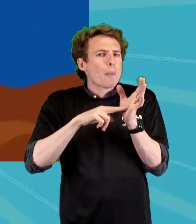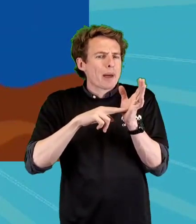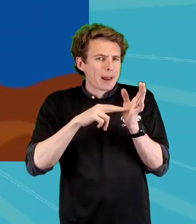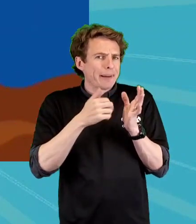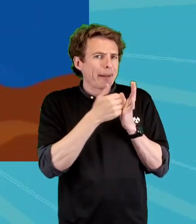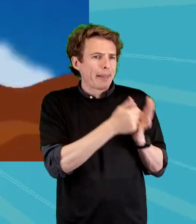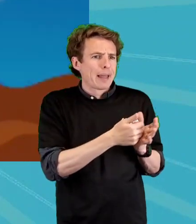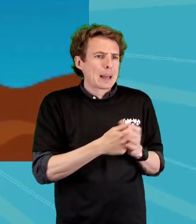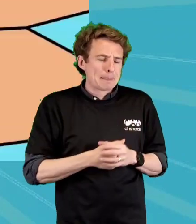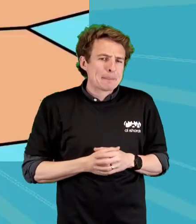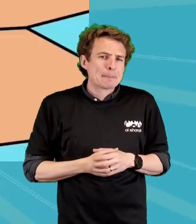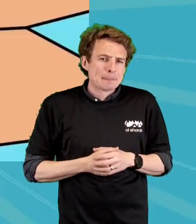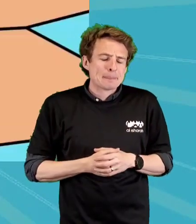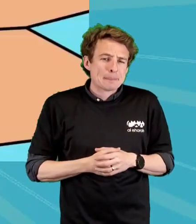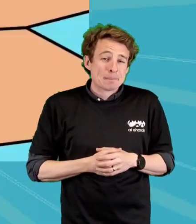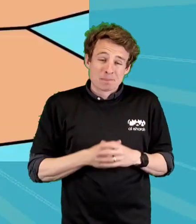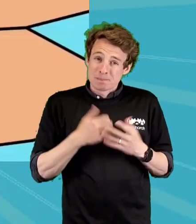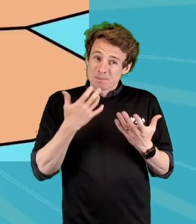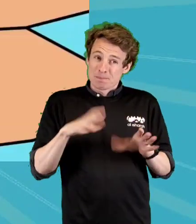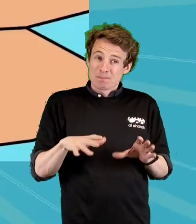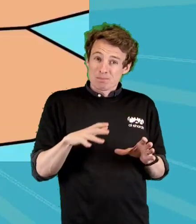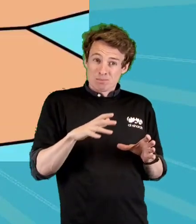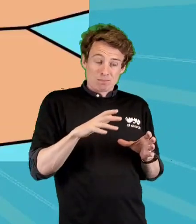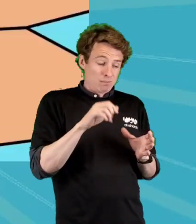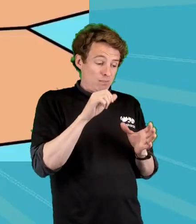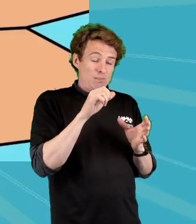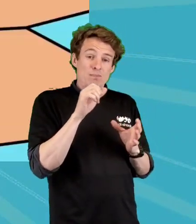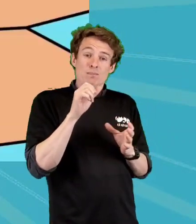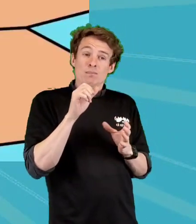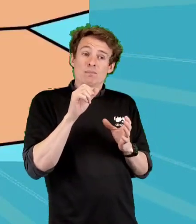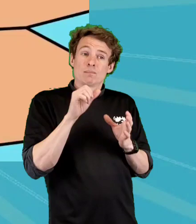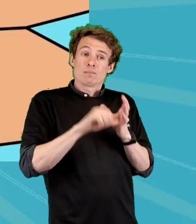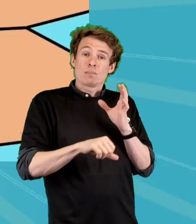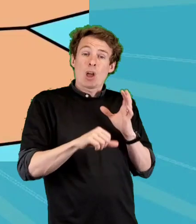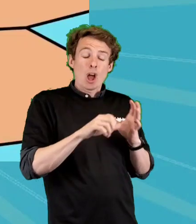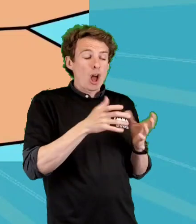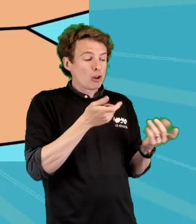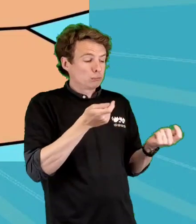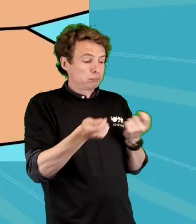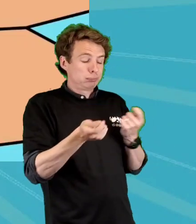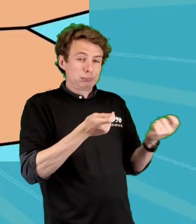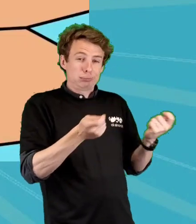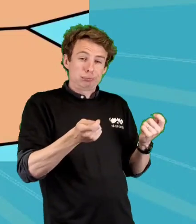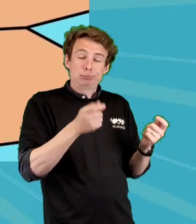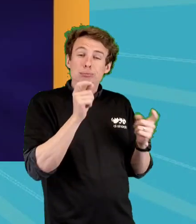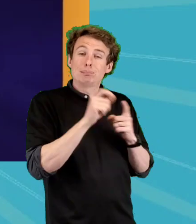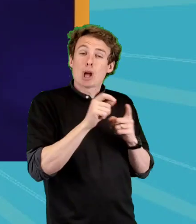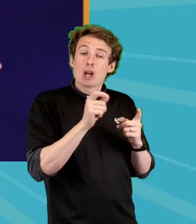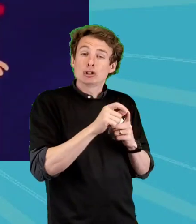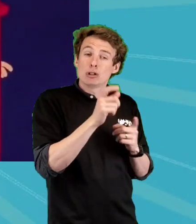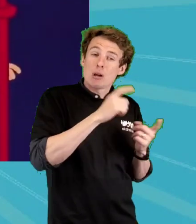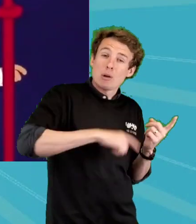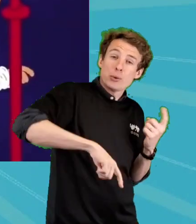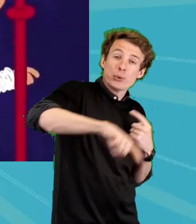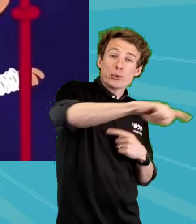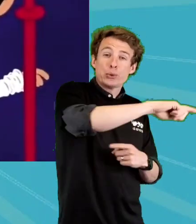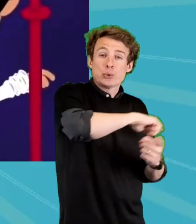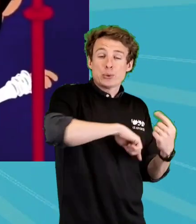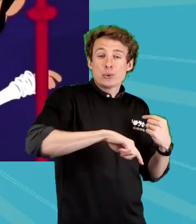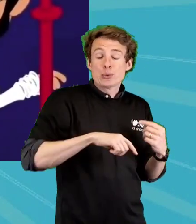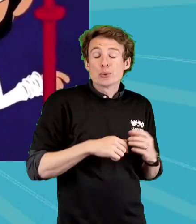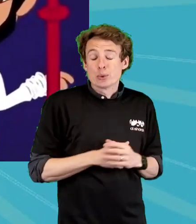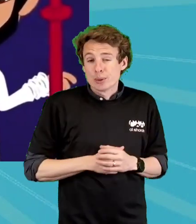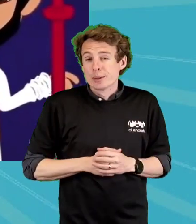5 years, Allah subhanahu wa ta'ala helped the Muslims to control Persia, and Umar bin